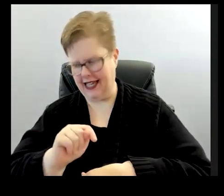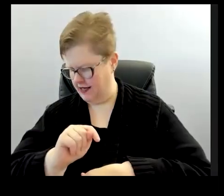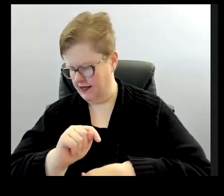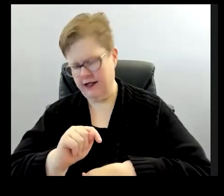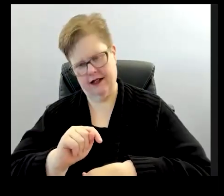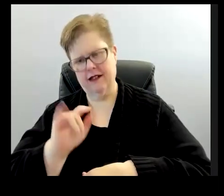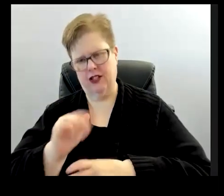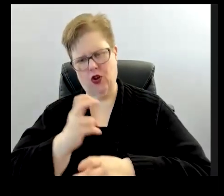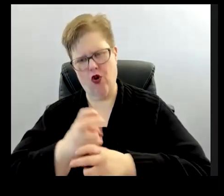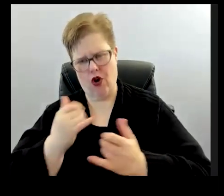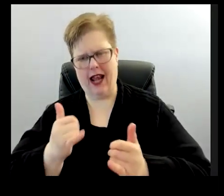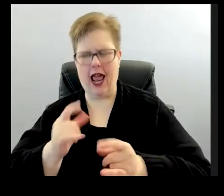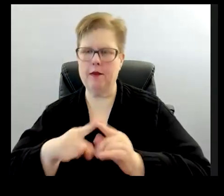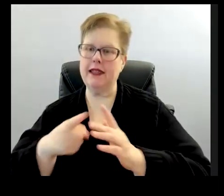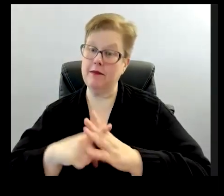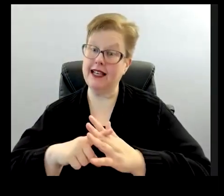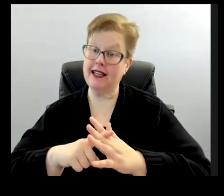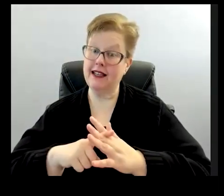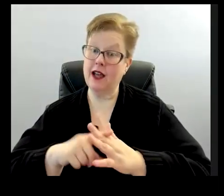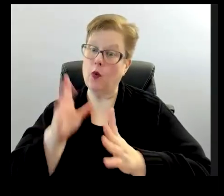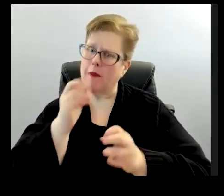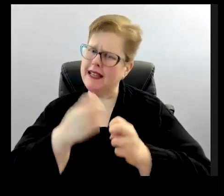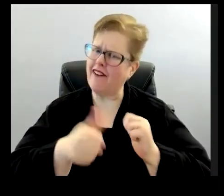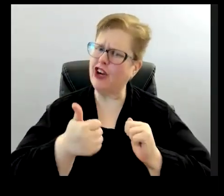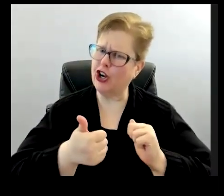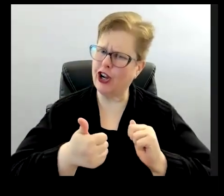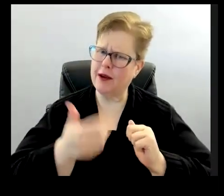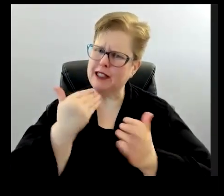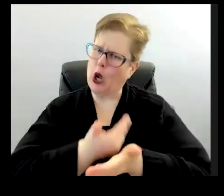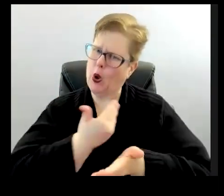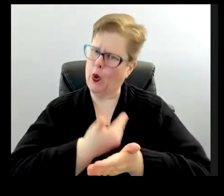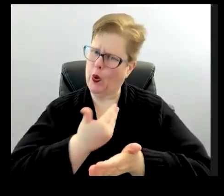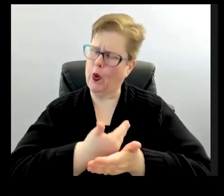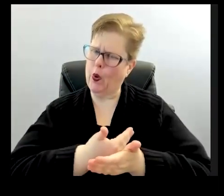now, but the beginning is supposed to be a bit tougher because it's new.